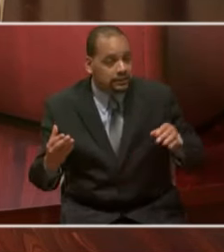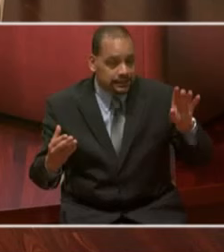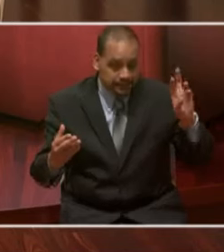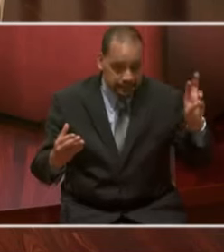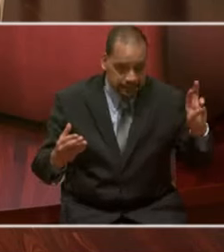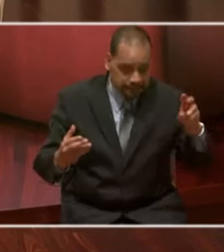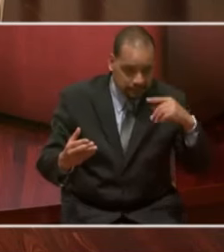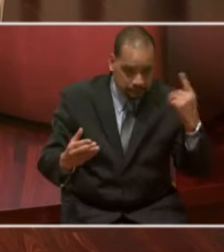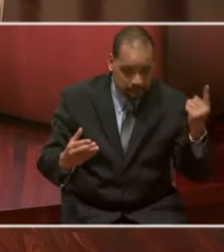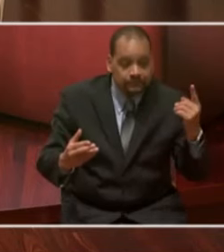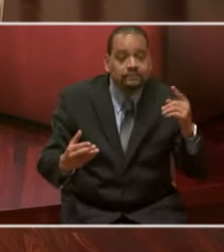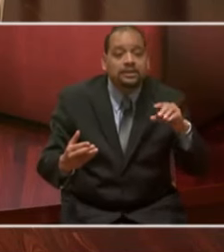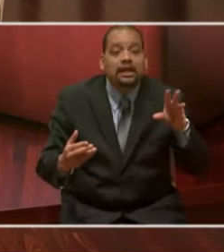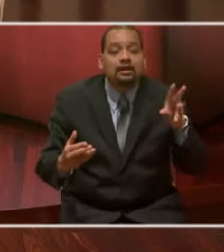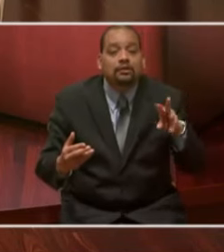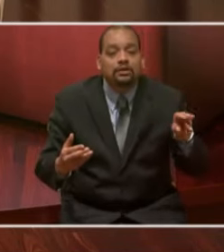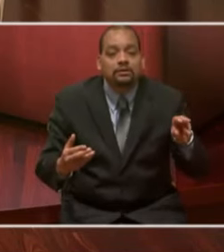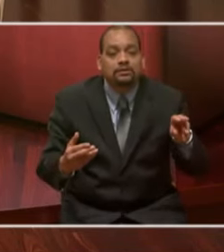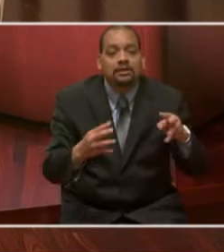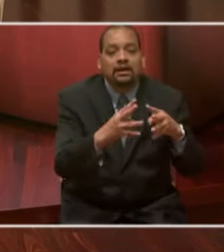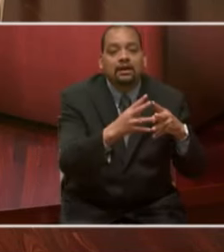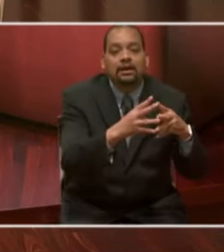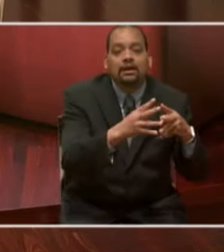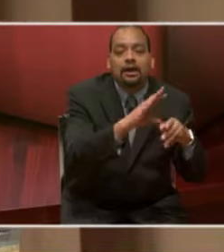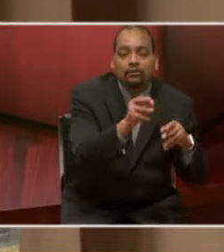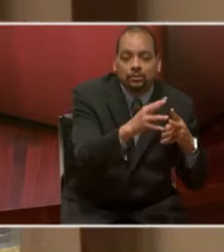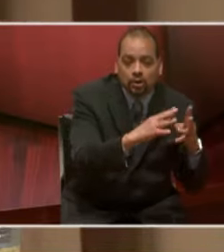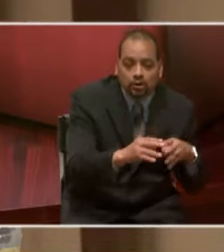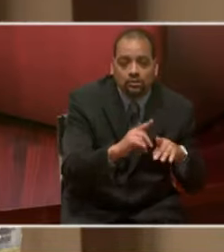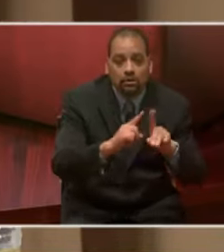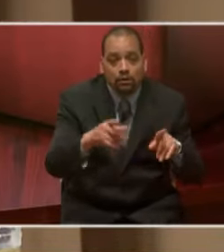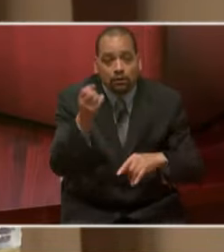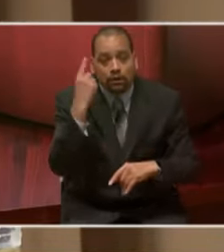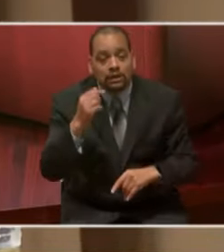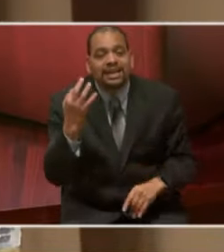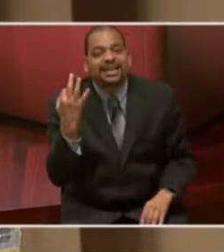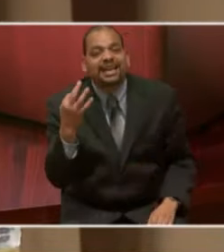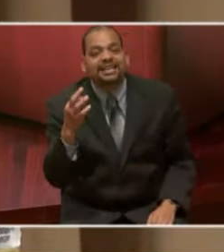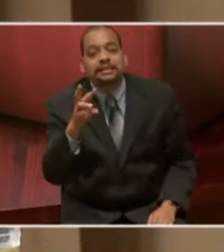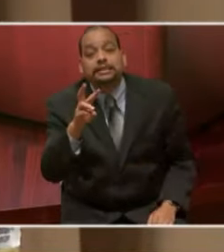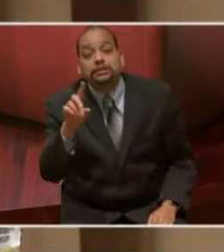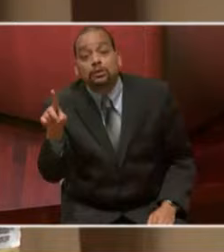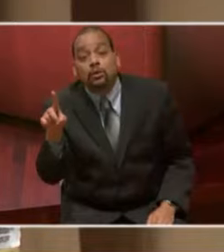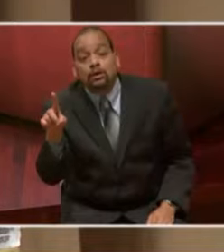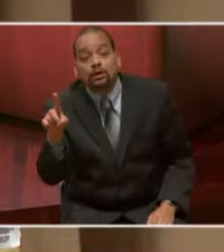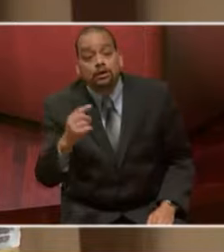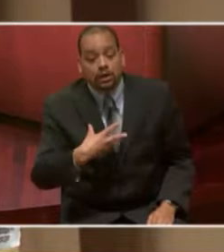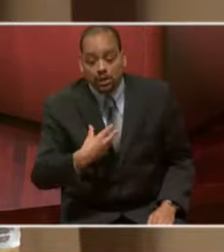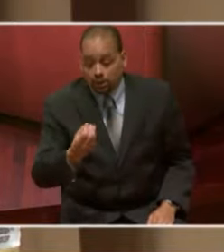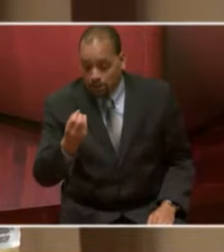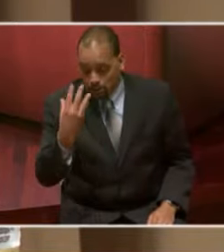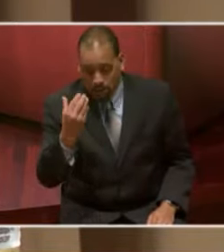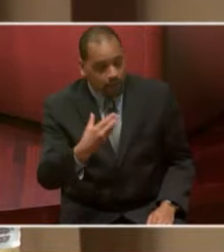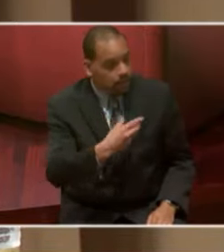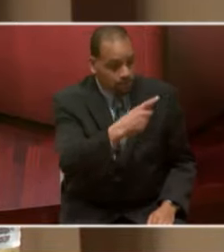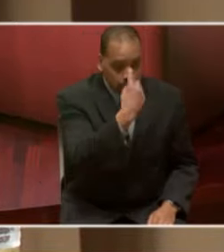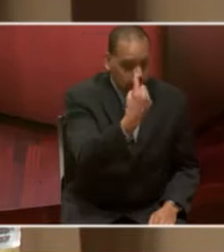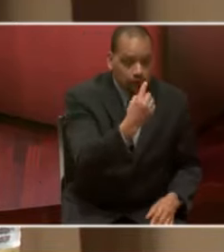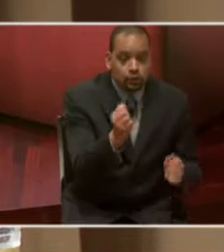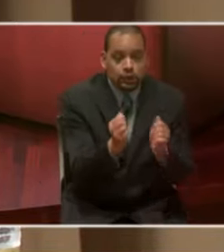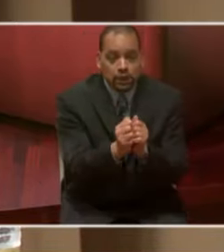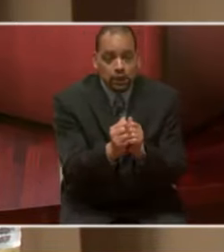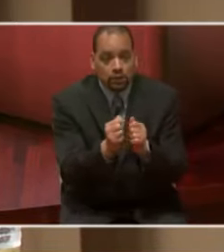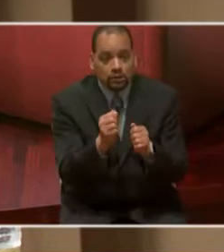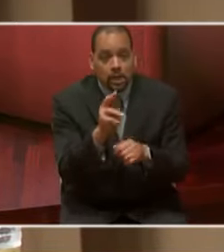President Obama had been inaugurated. And with his son been encouraging his father to seek out the people that he had wronged. And